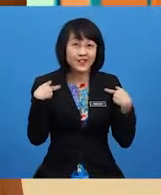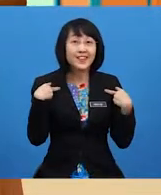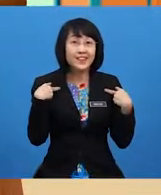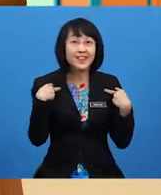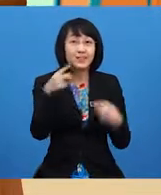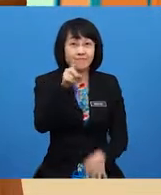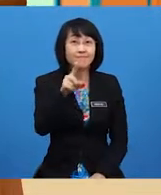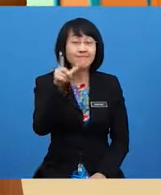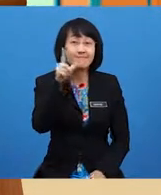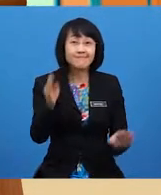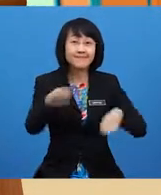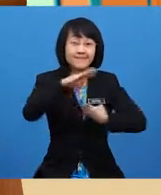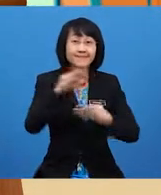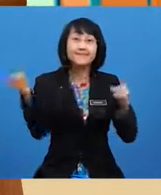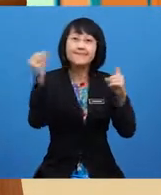lunchbox too.